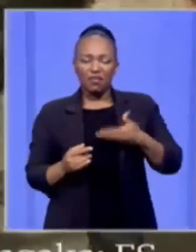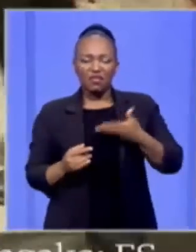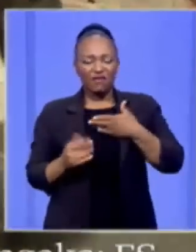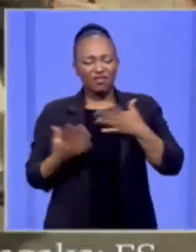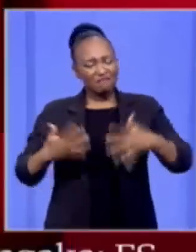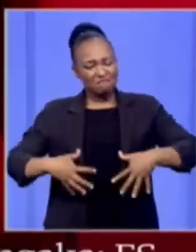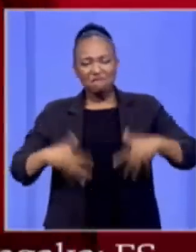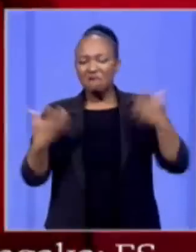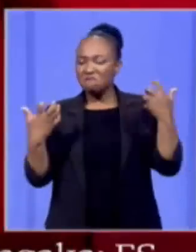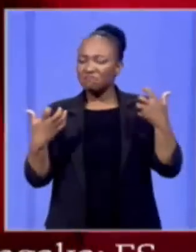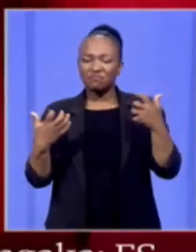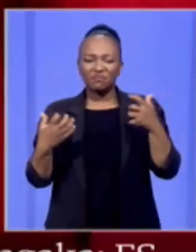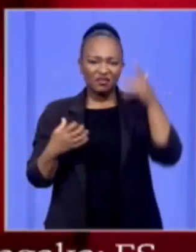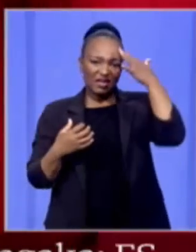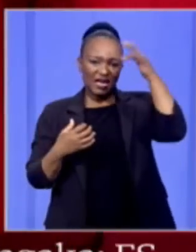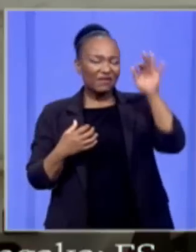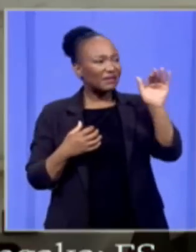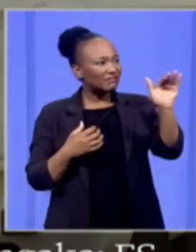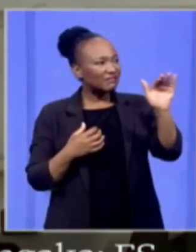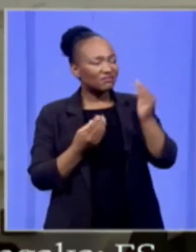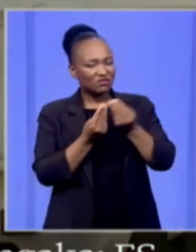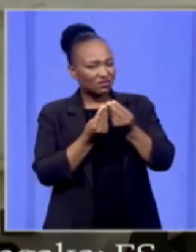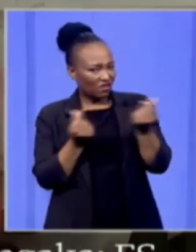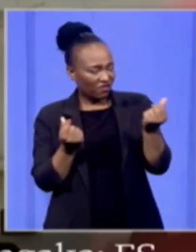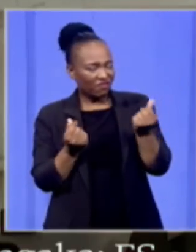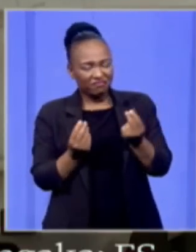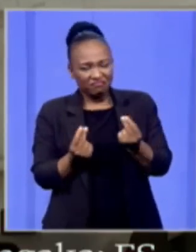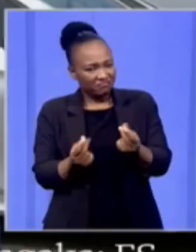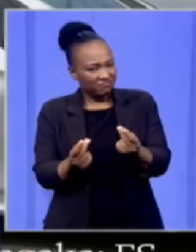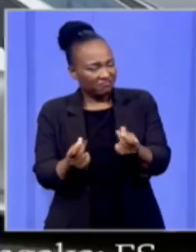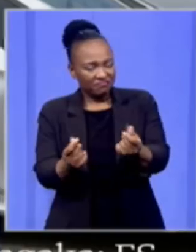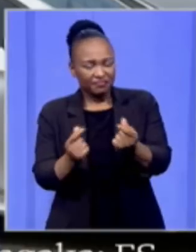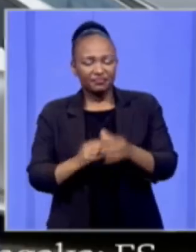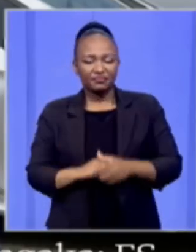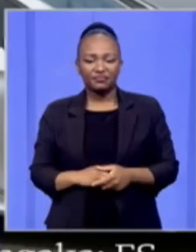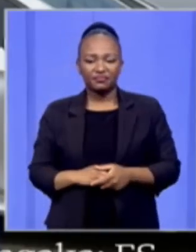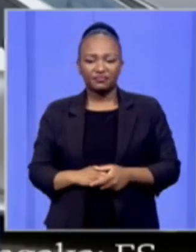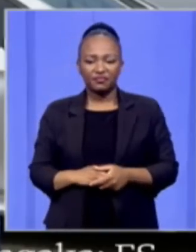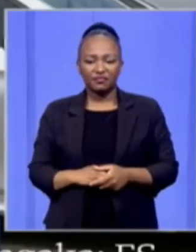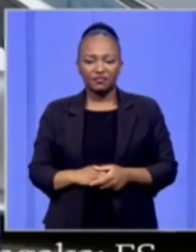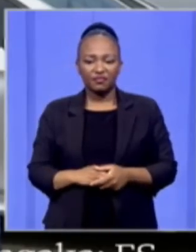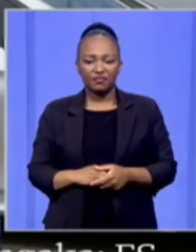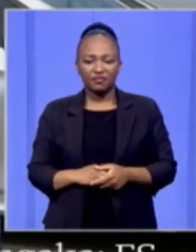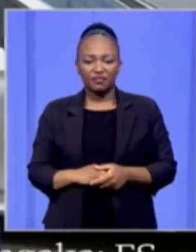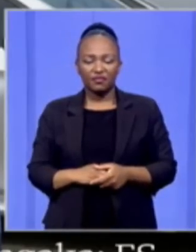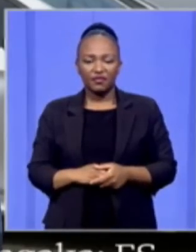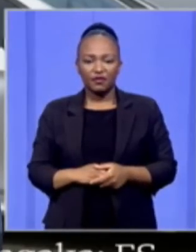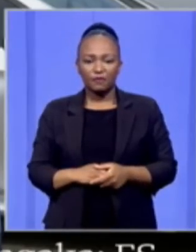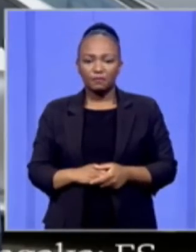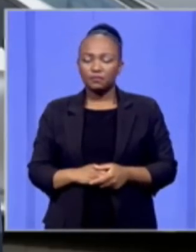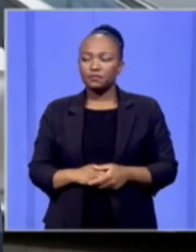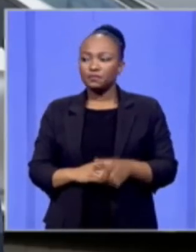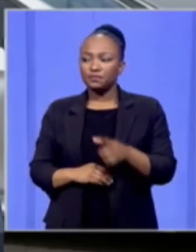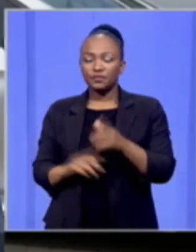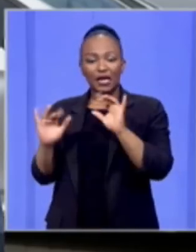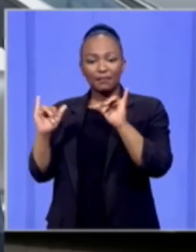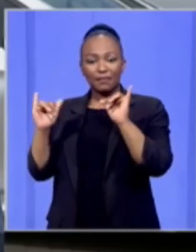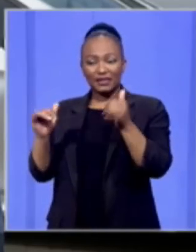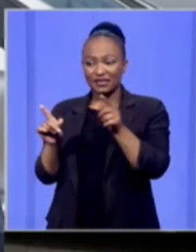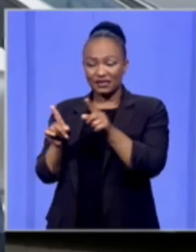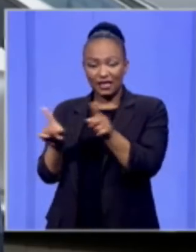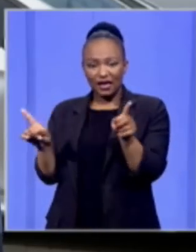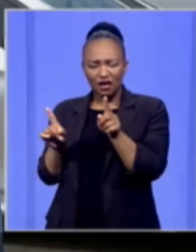ipileditse ho mmuso ho fumana tharollo tabeng ena ka potlako. Di-company tse wa a ke tsebe ntate o utlile o itse a